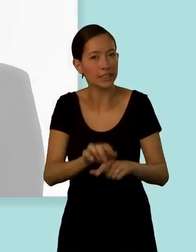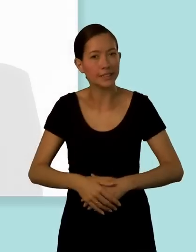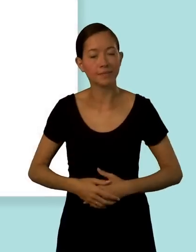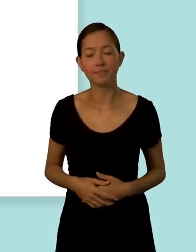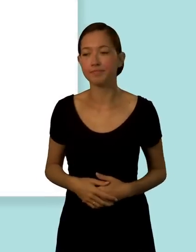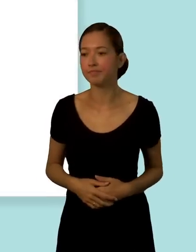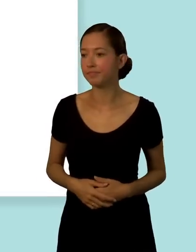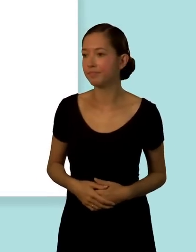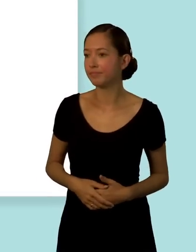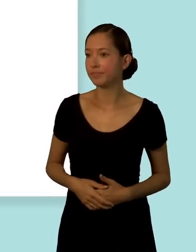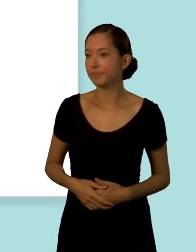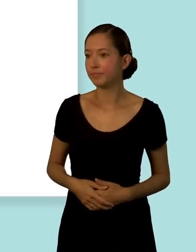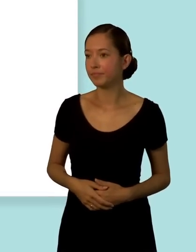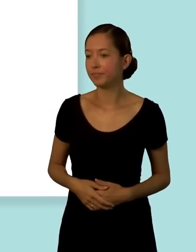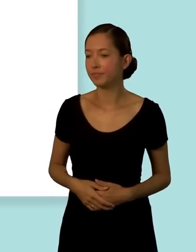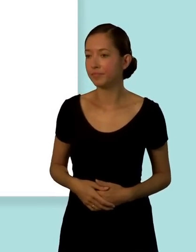has.